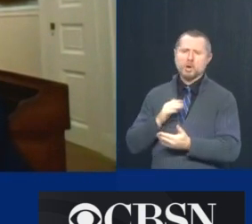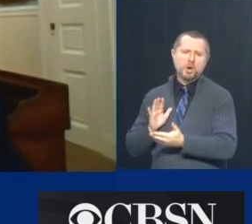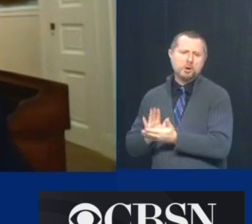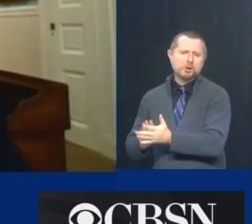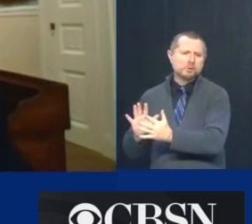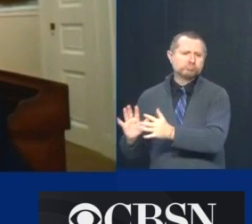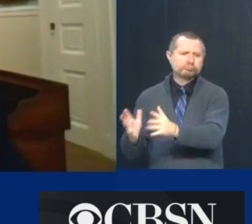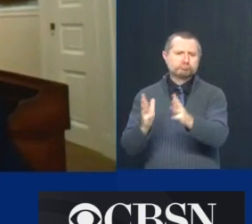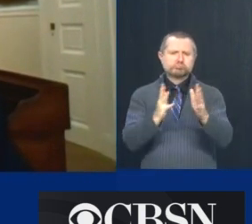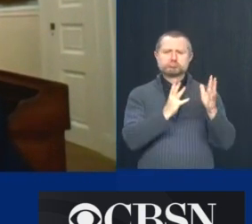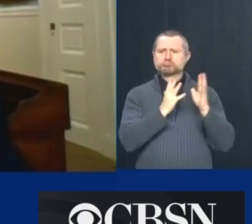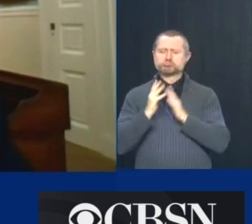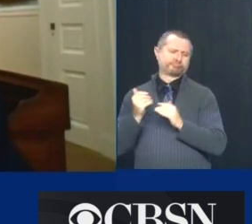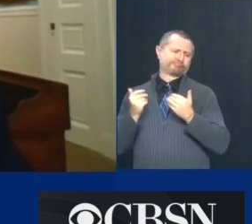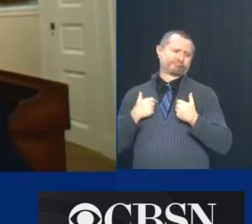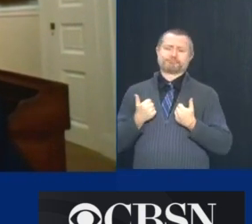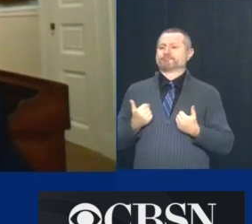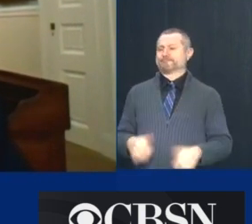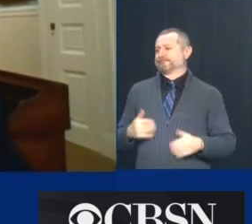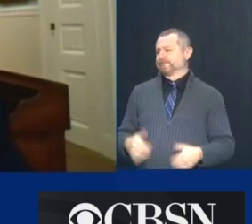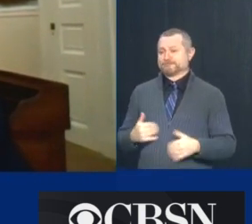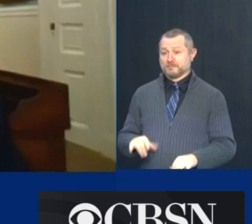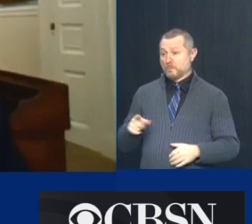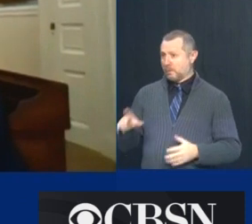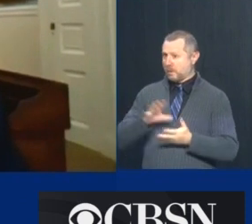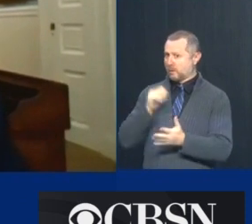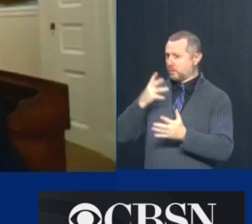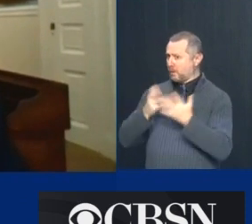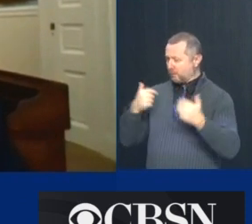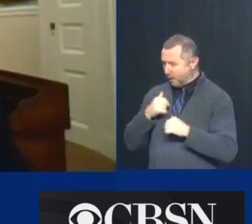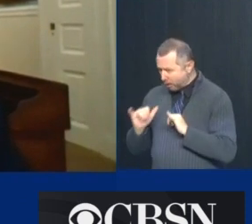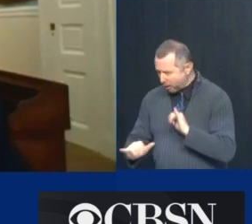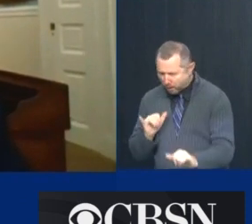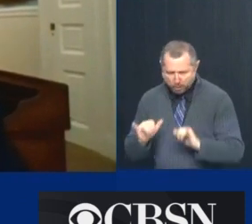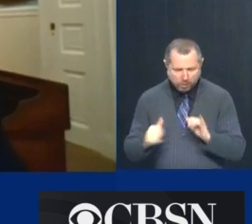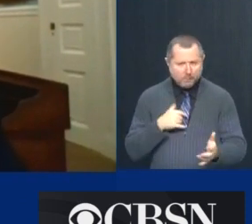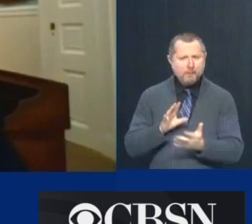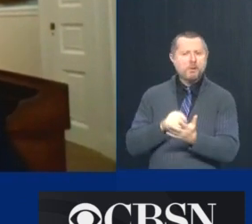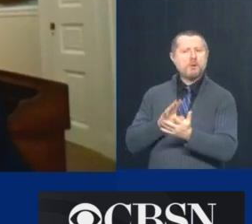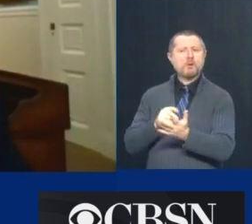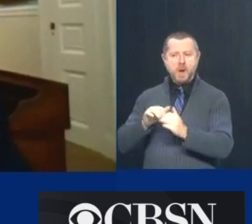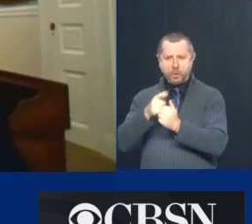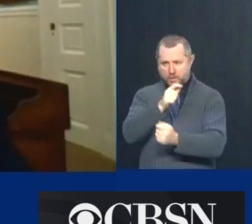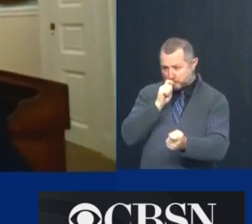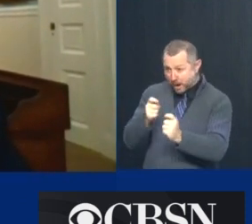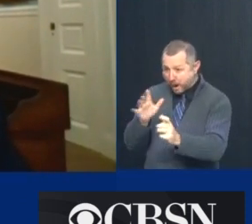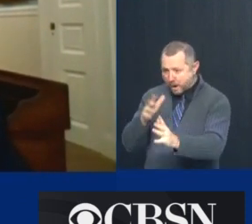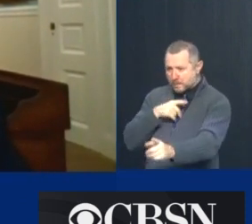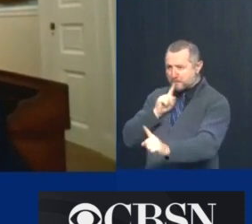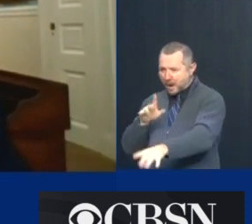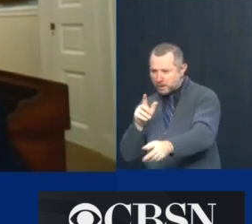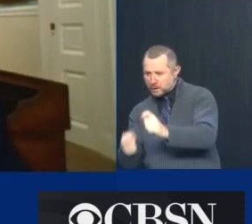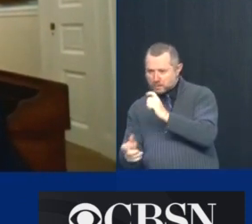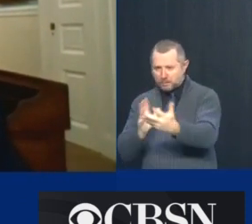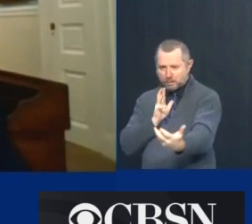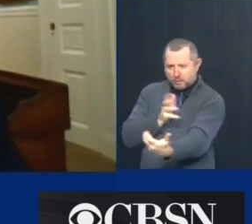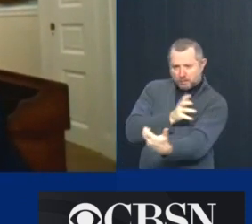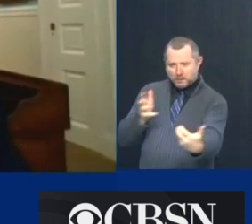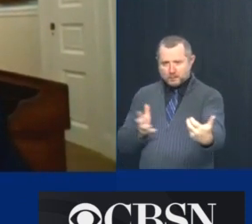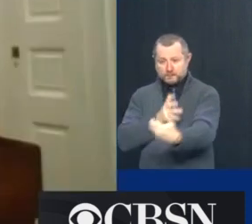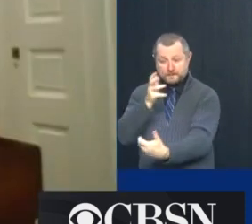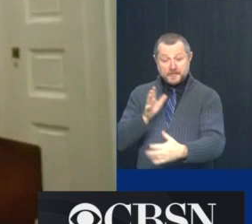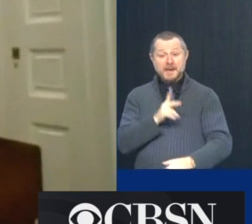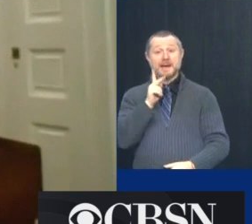how much they have learned and the adjustments they've made. I thank Ken Rasky and all the hospitals that he represents in